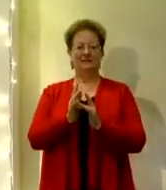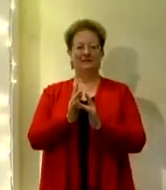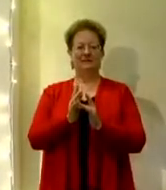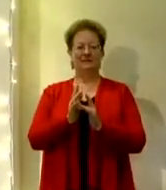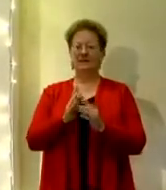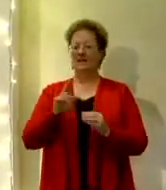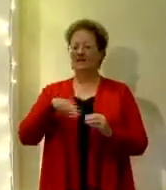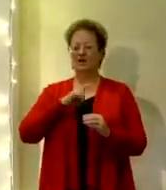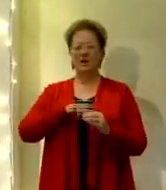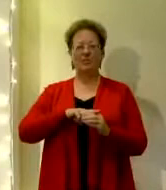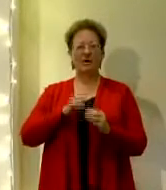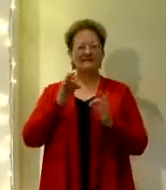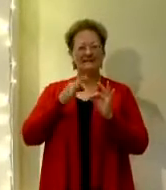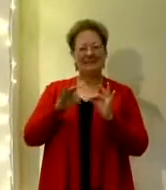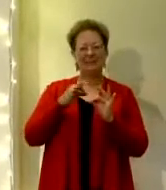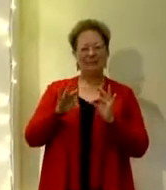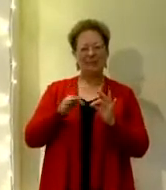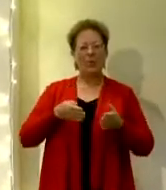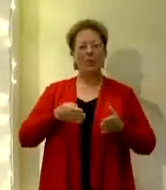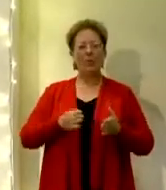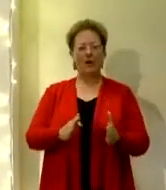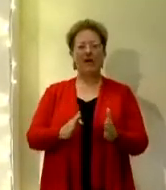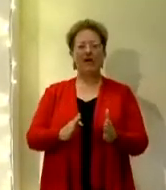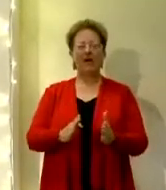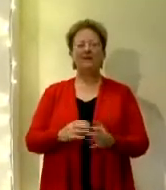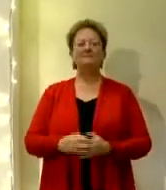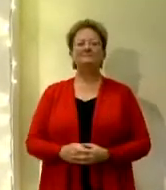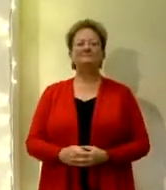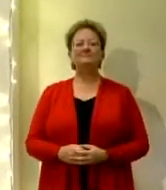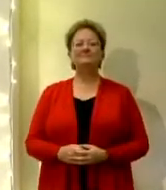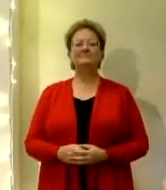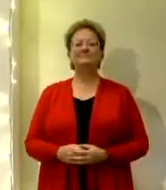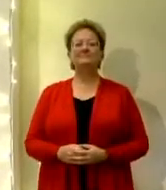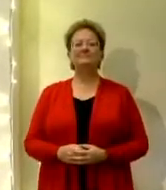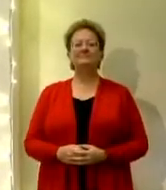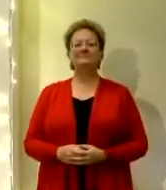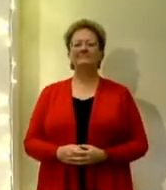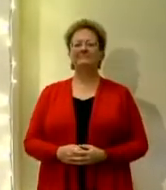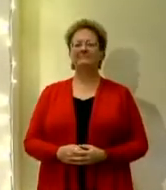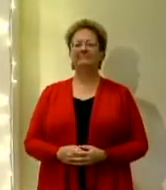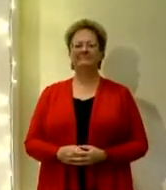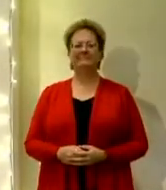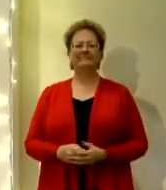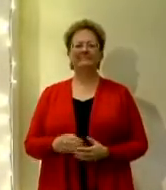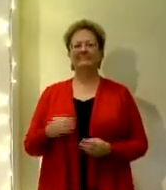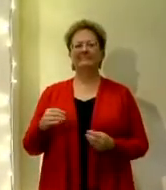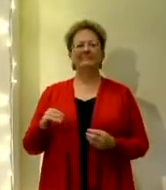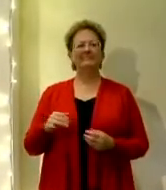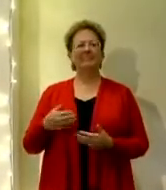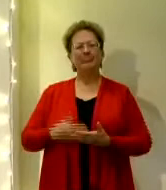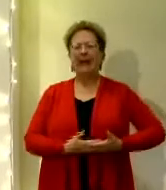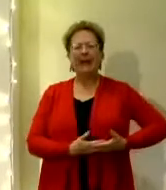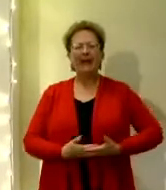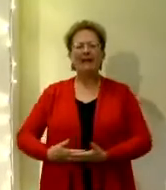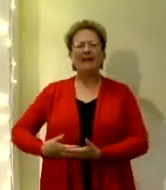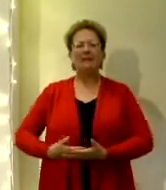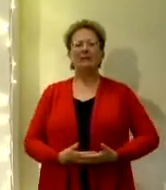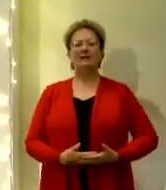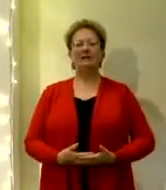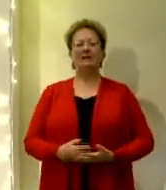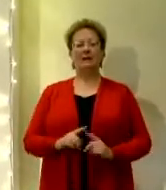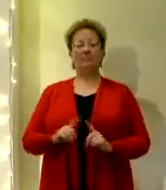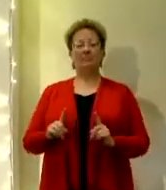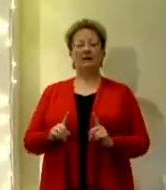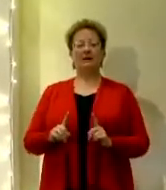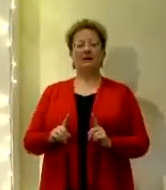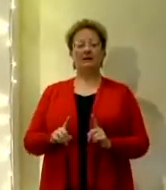way, in a very simple way, in a very ordinary way, as ordinary as a peanut butter sandwich. What's more ordinary than a baby? And yet in